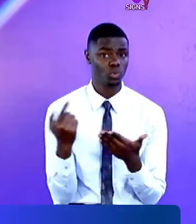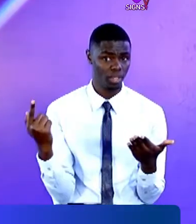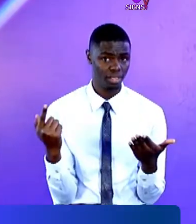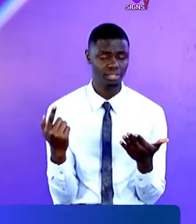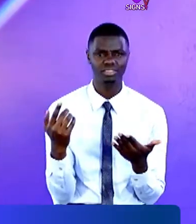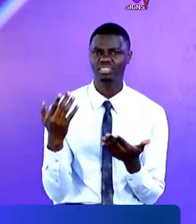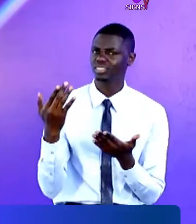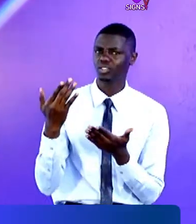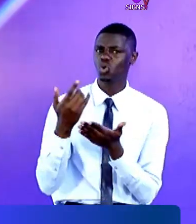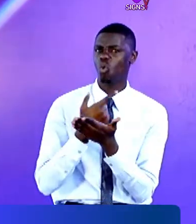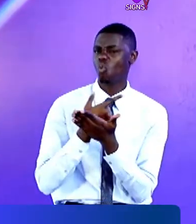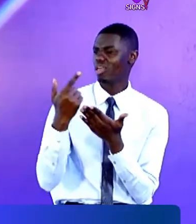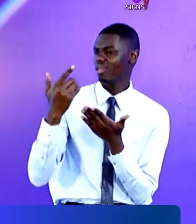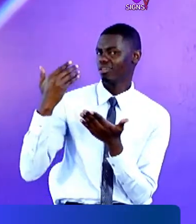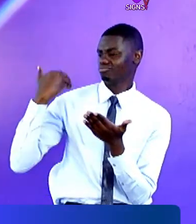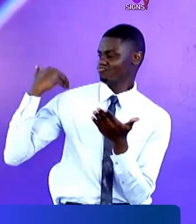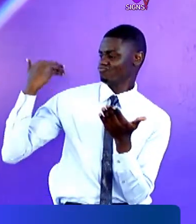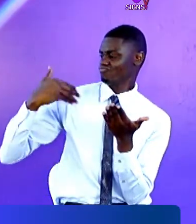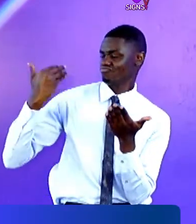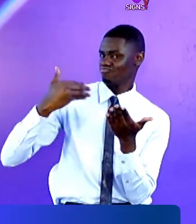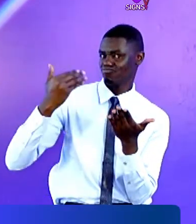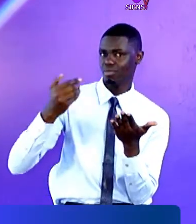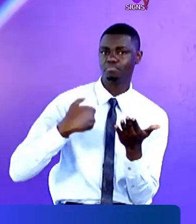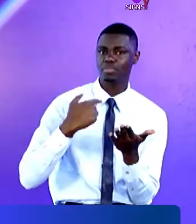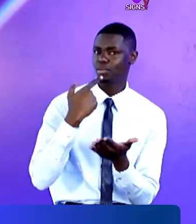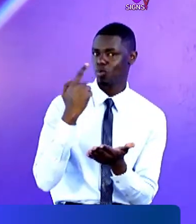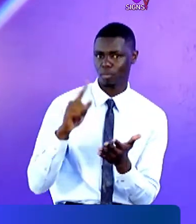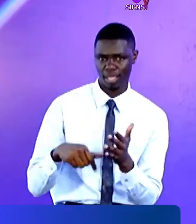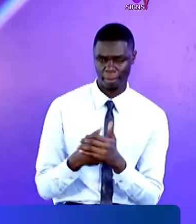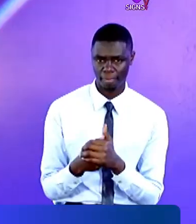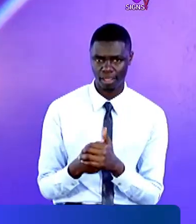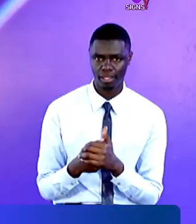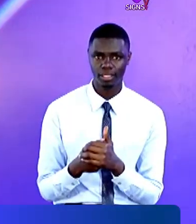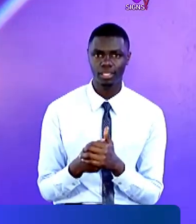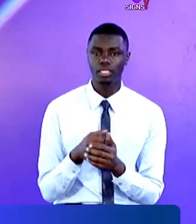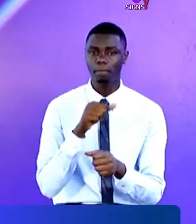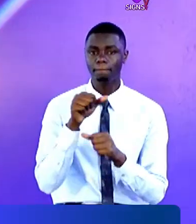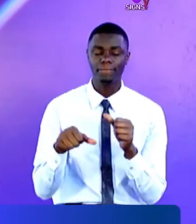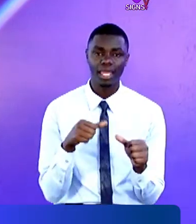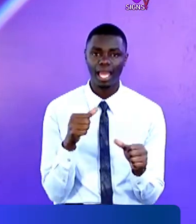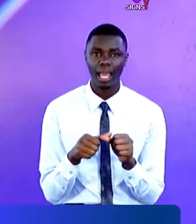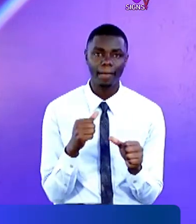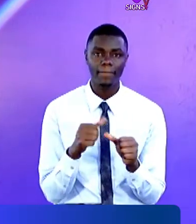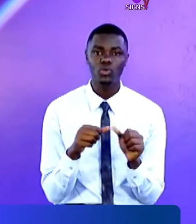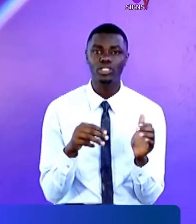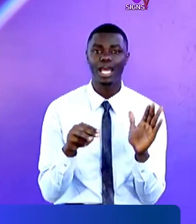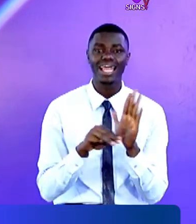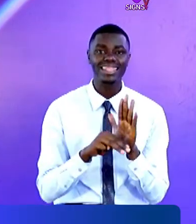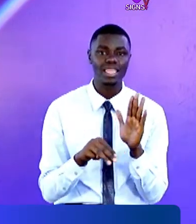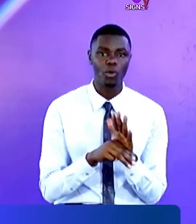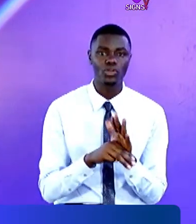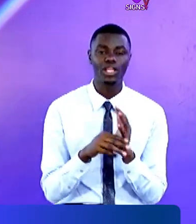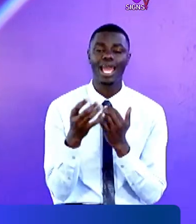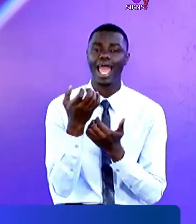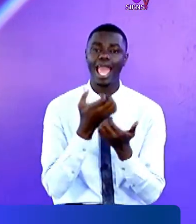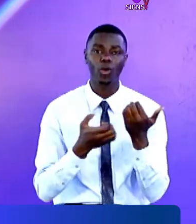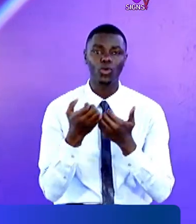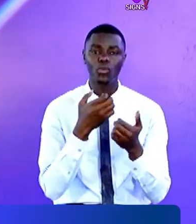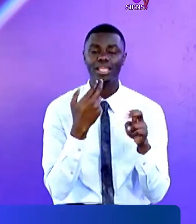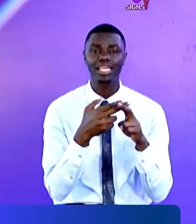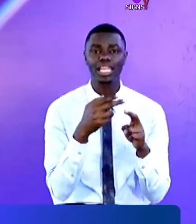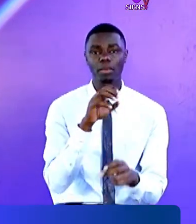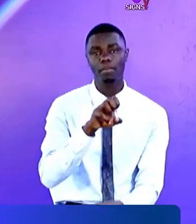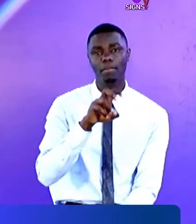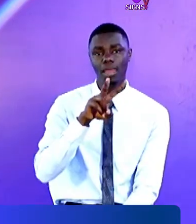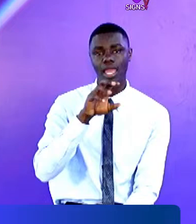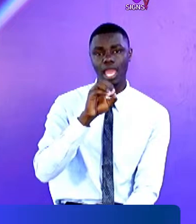the previous week, I've always been telling you about this model I created, this economic model called Evolve.